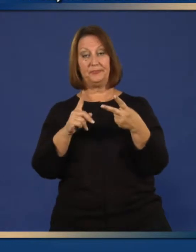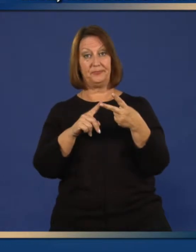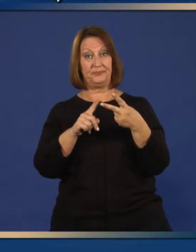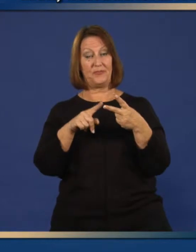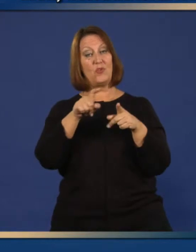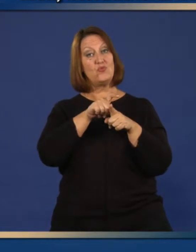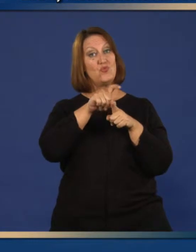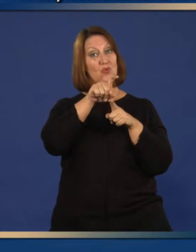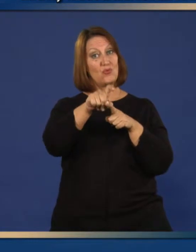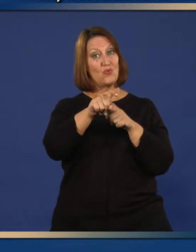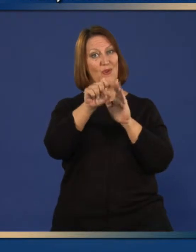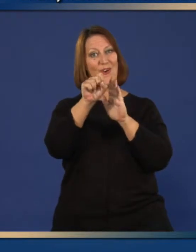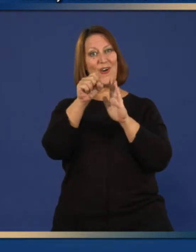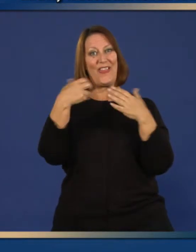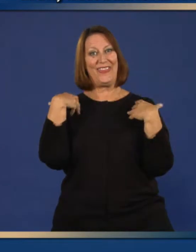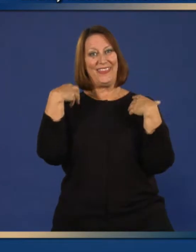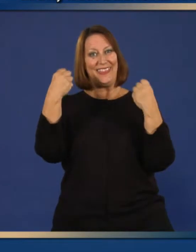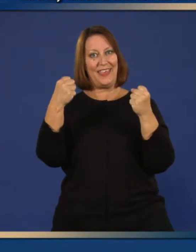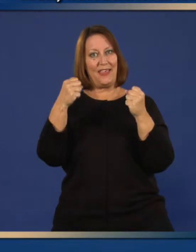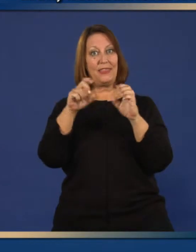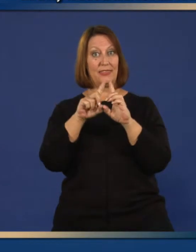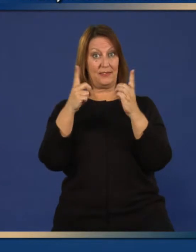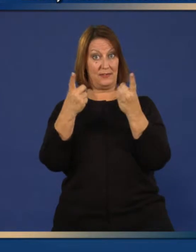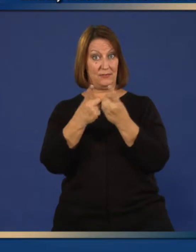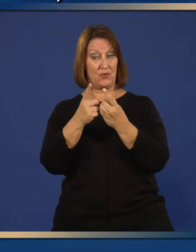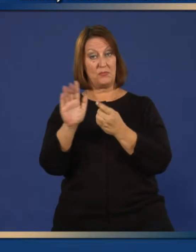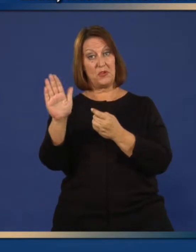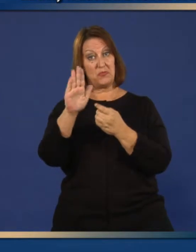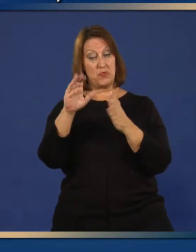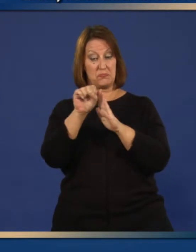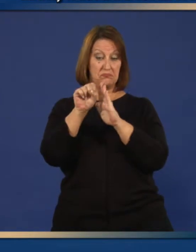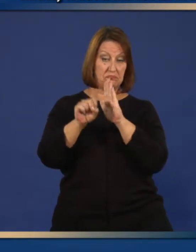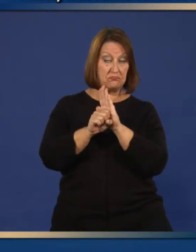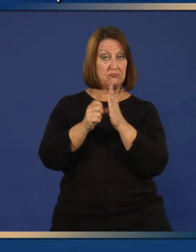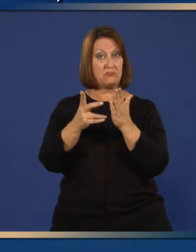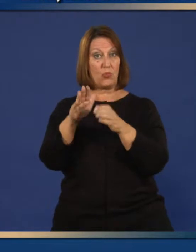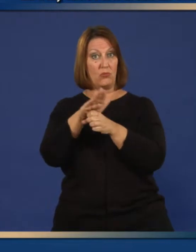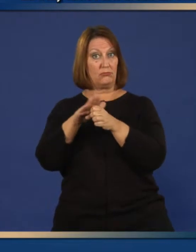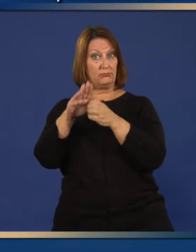Call your local or state health department.